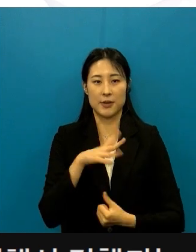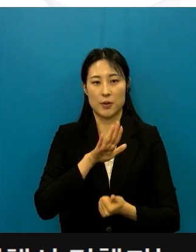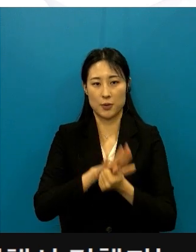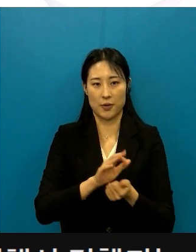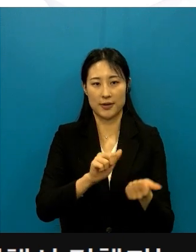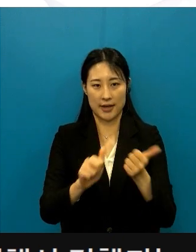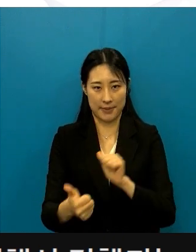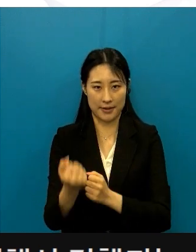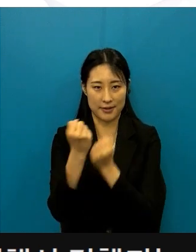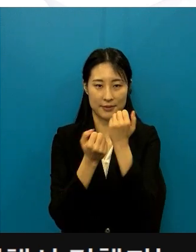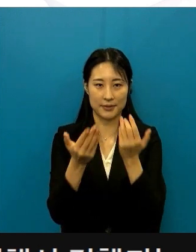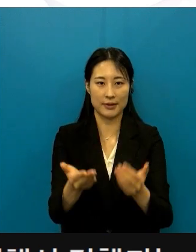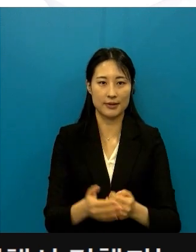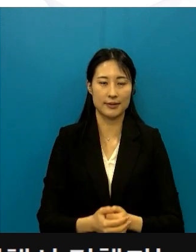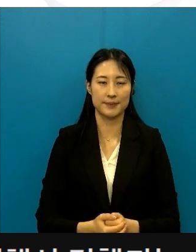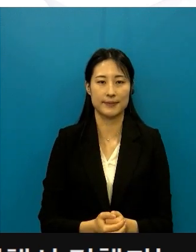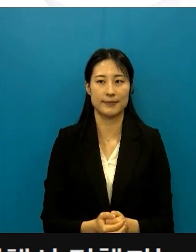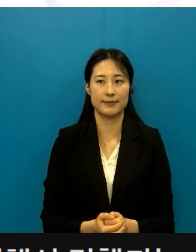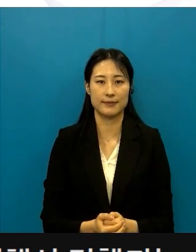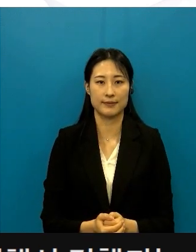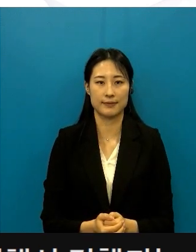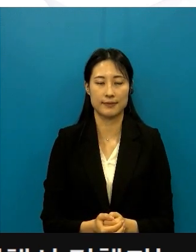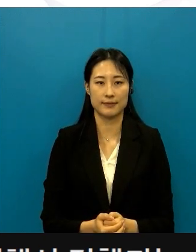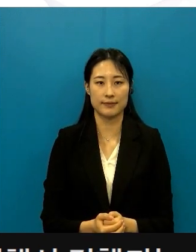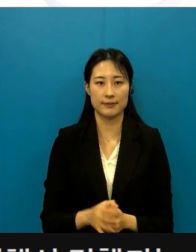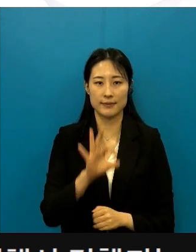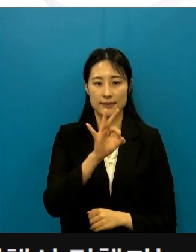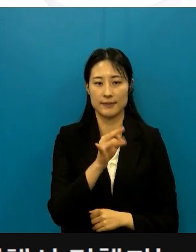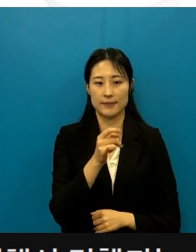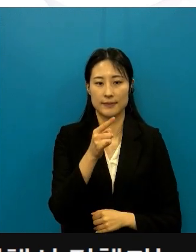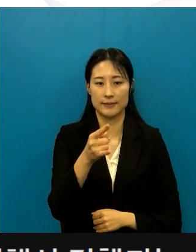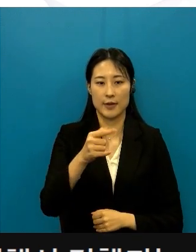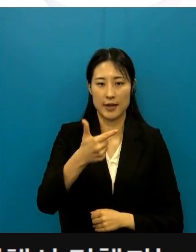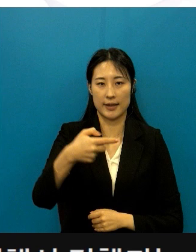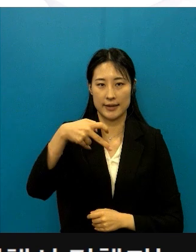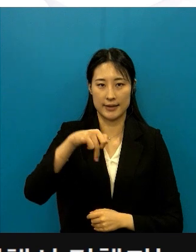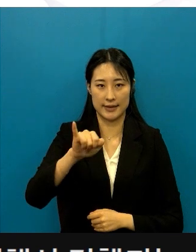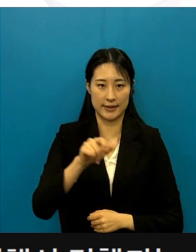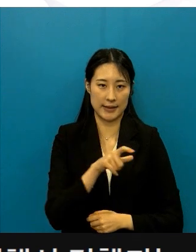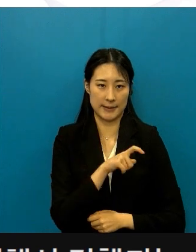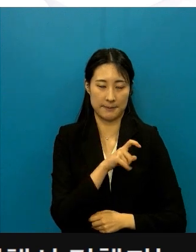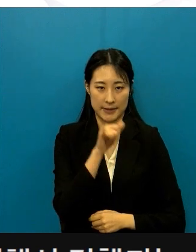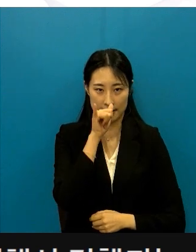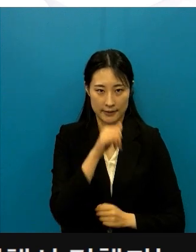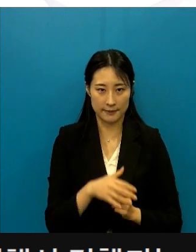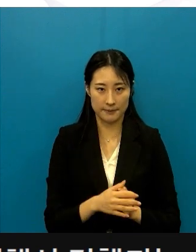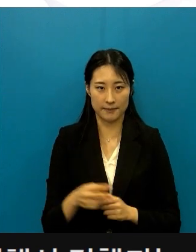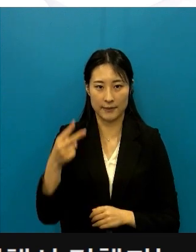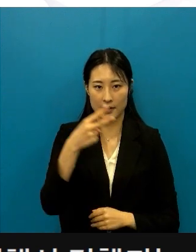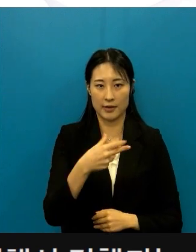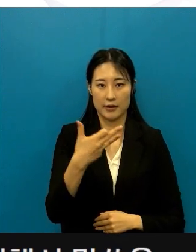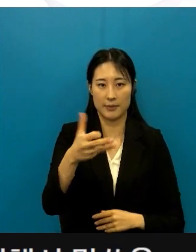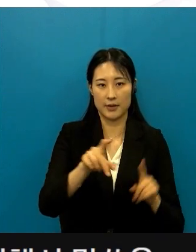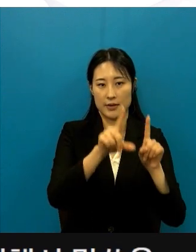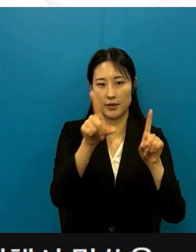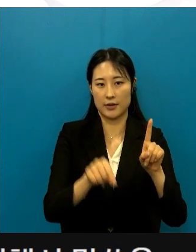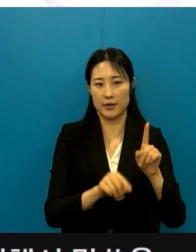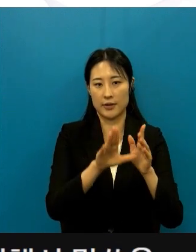the drowned body of N, a 78-year-old man, was found.